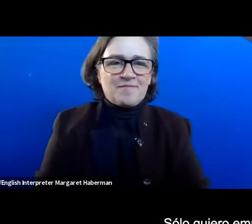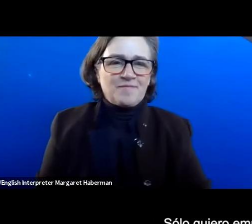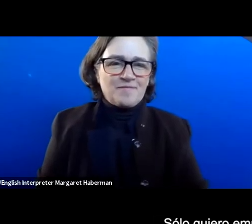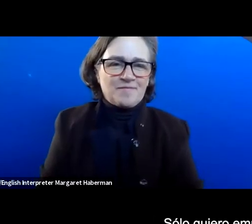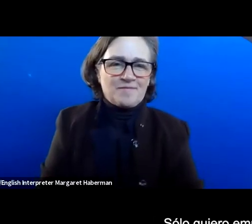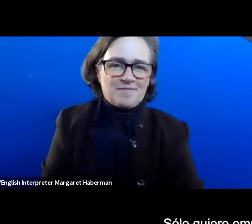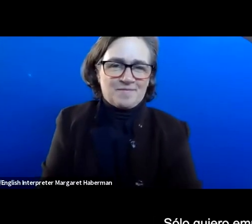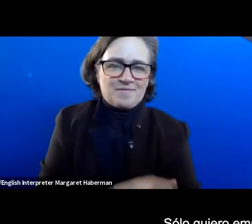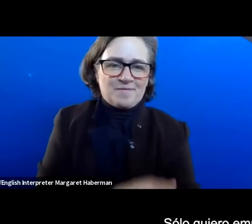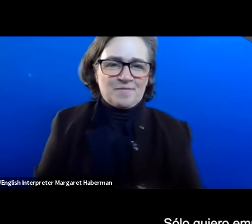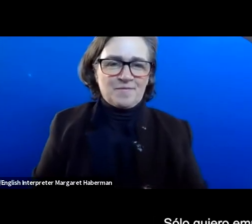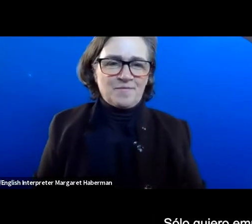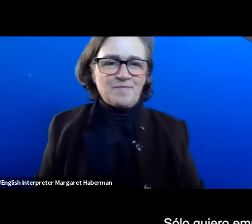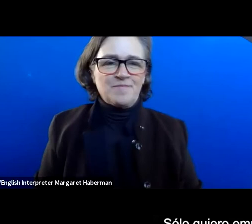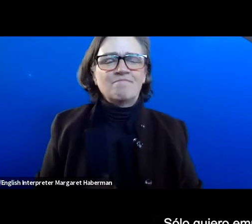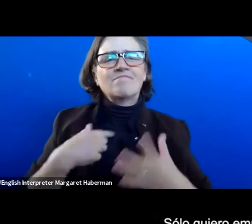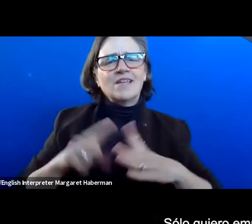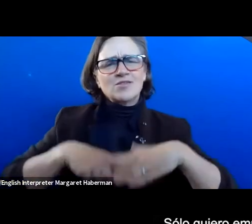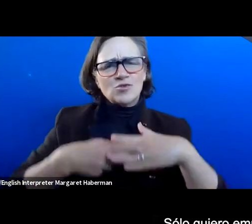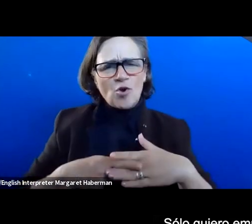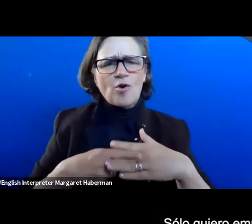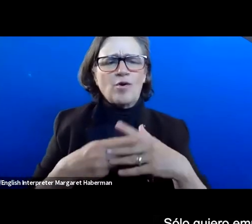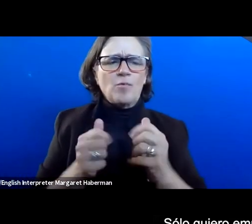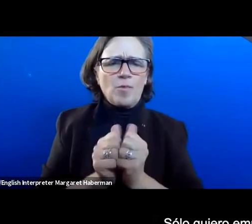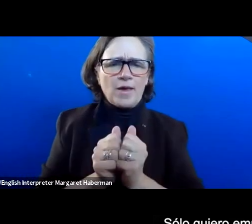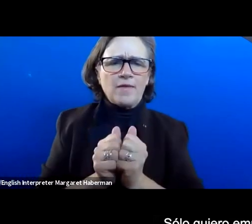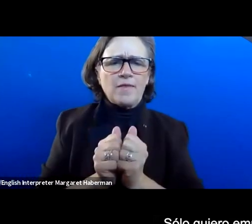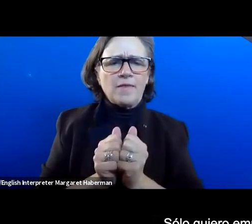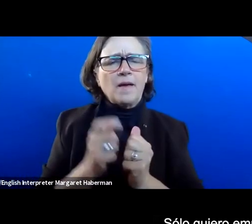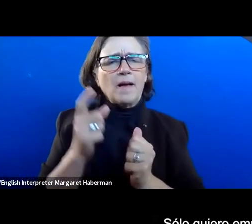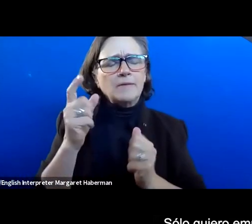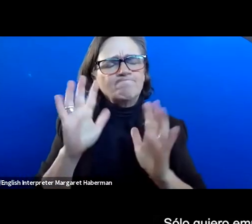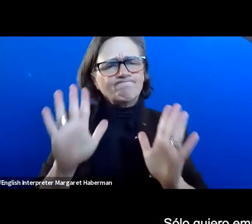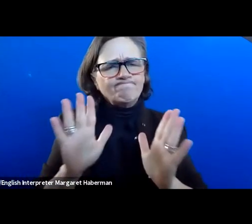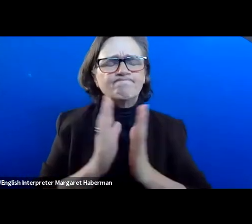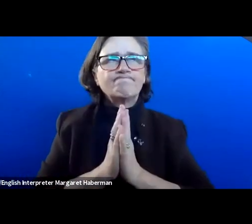I just want to start, maybe this will get me a little bit more focused.